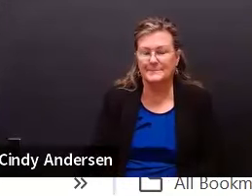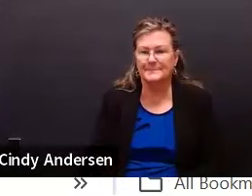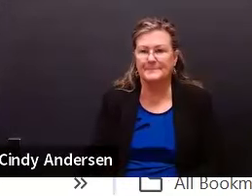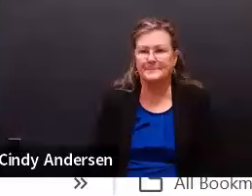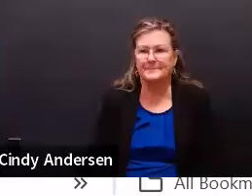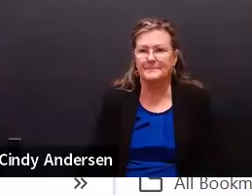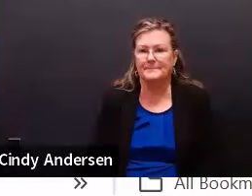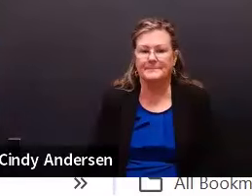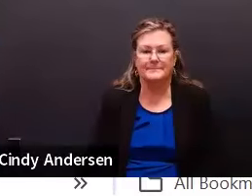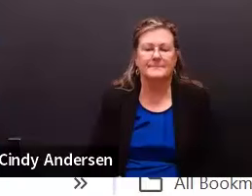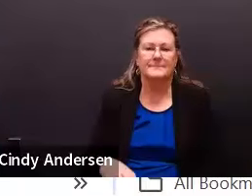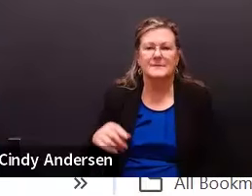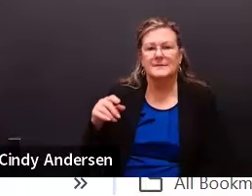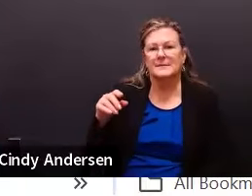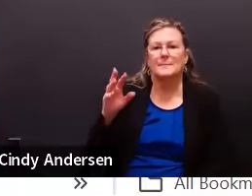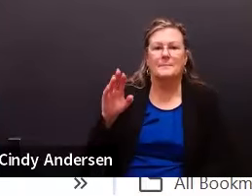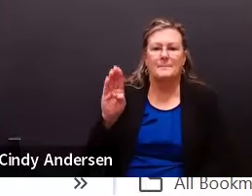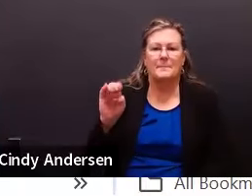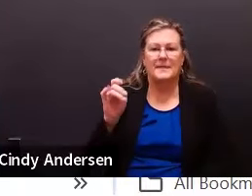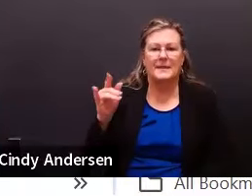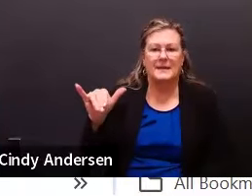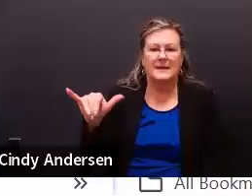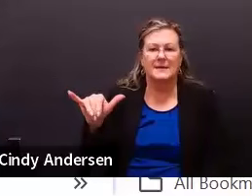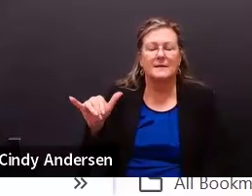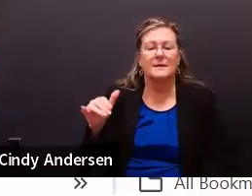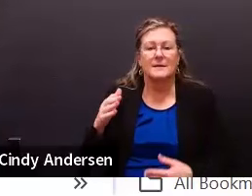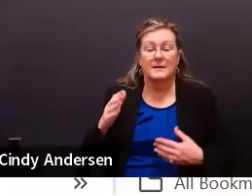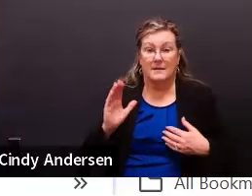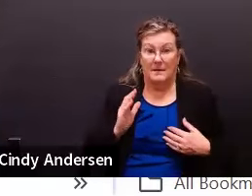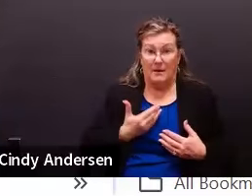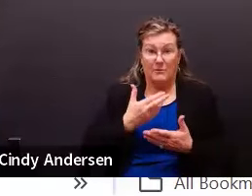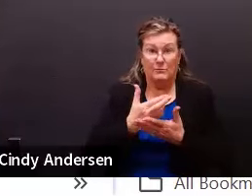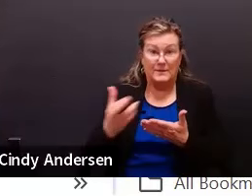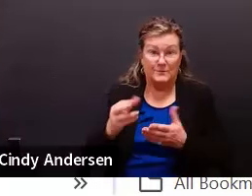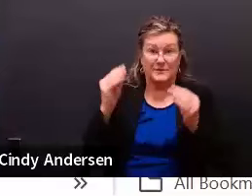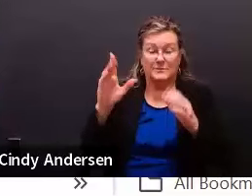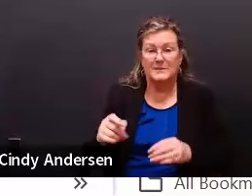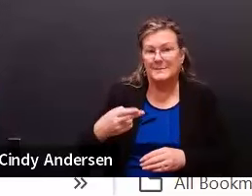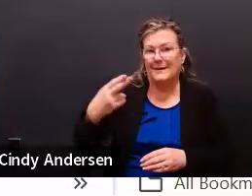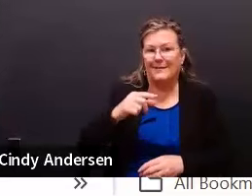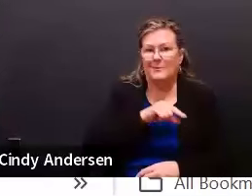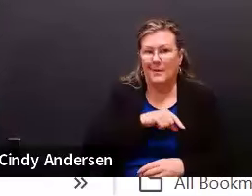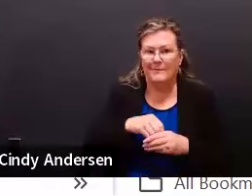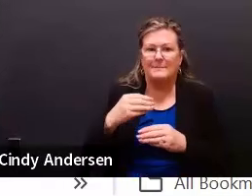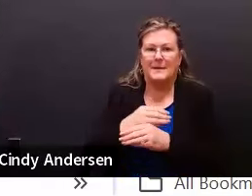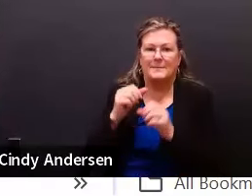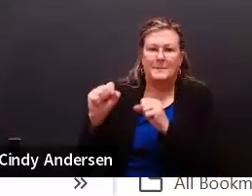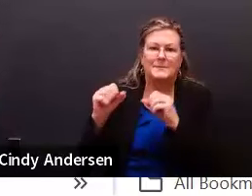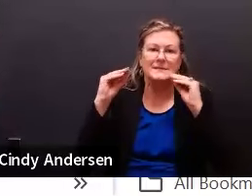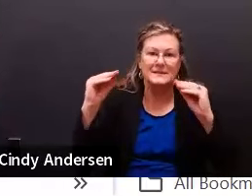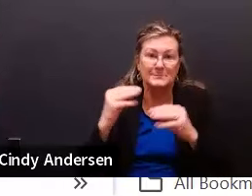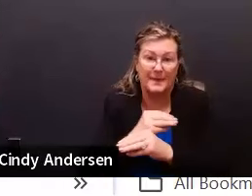I'll just unmute. So my question really is our resource teachers have to be highly qualified in math to be able to teach math.